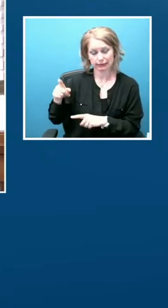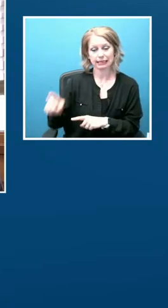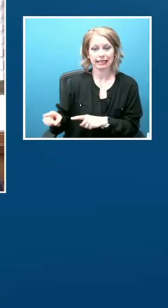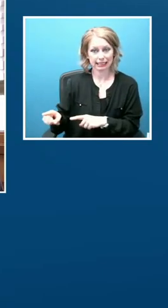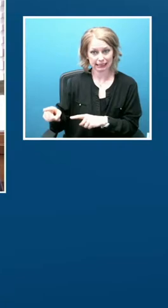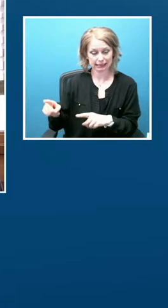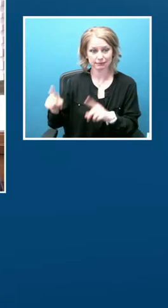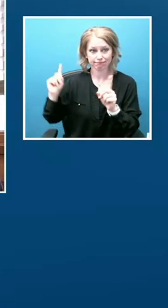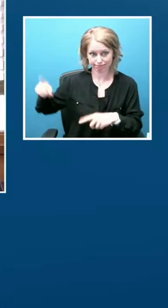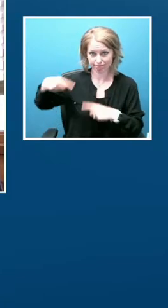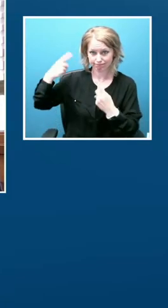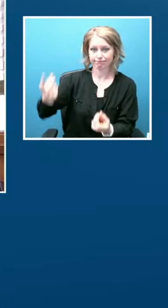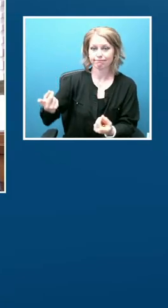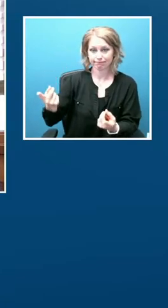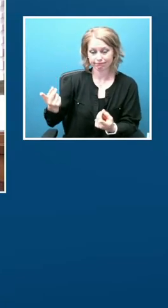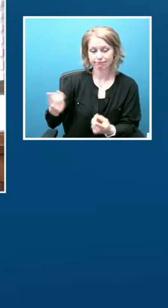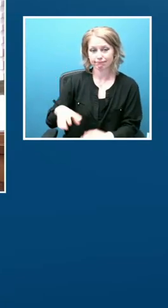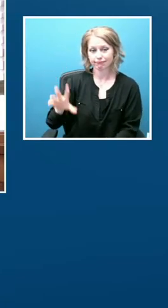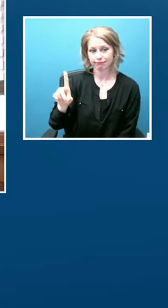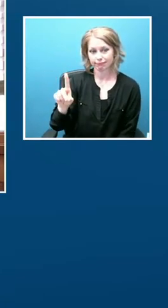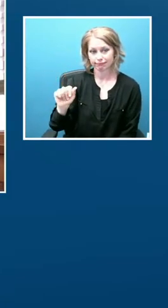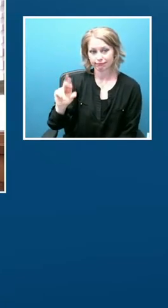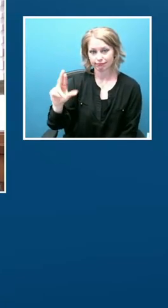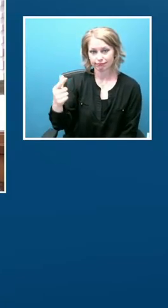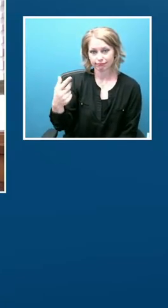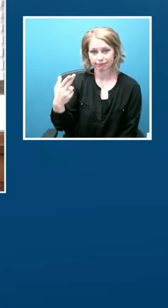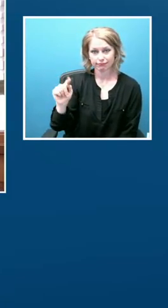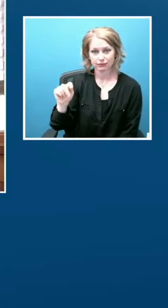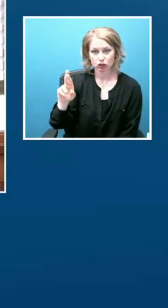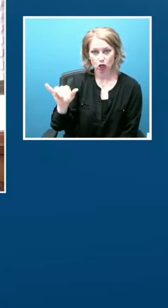she would like to take that one on. My colleague, yes, from New York.